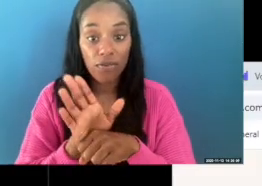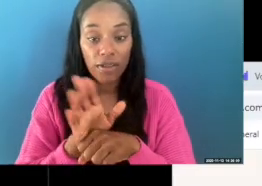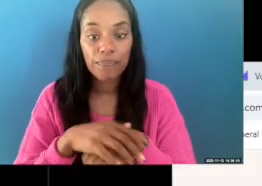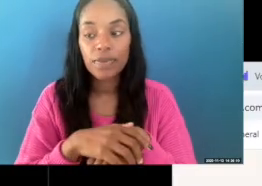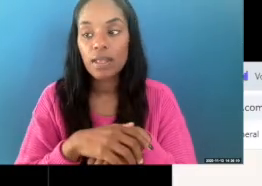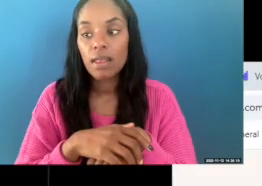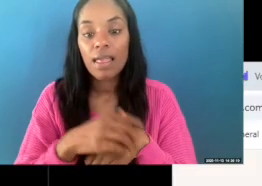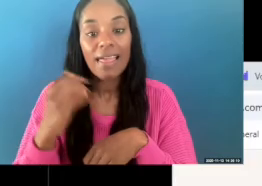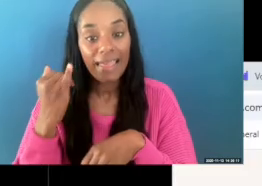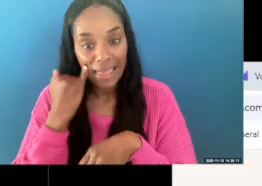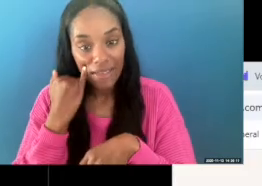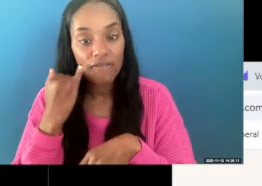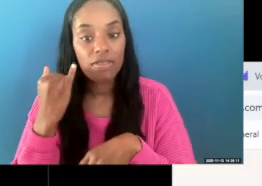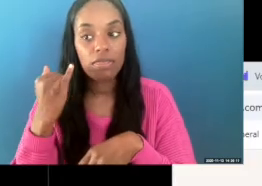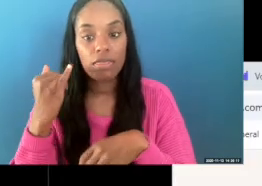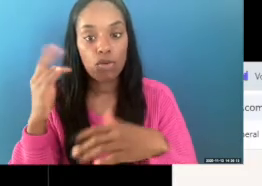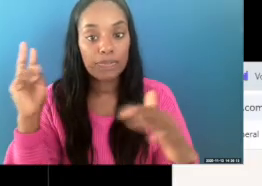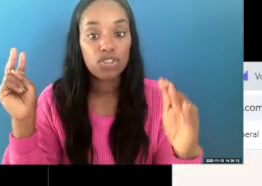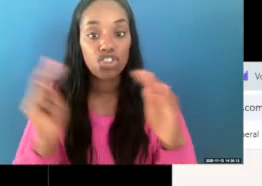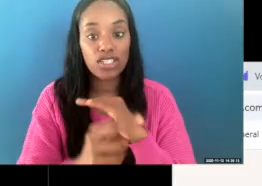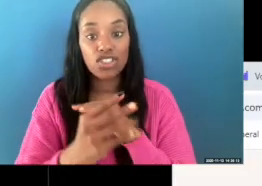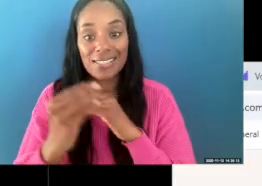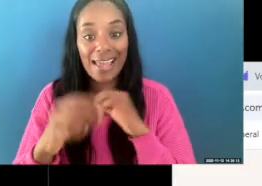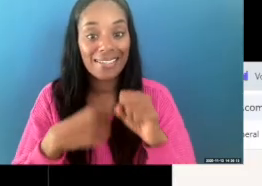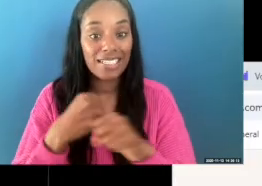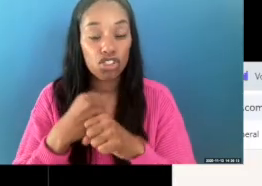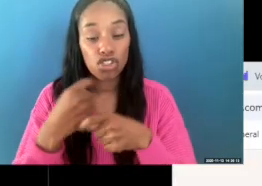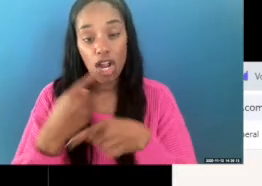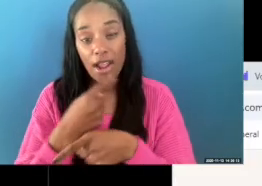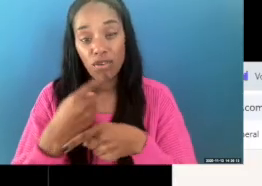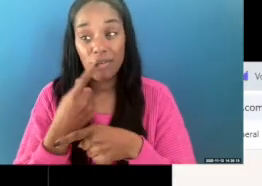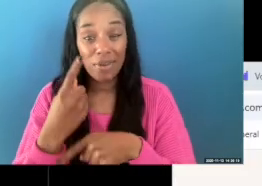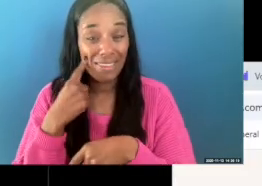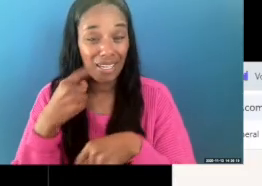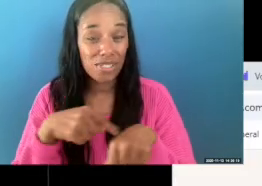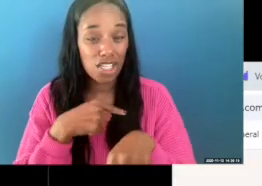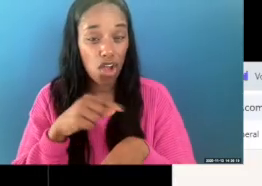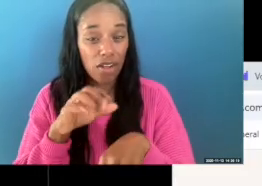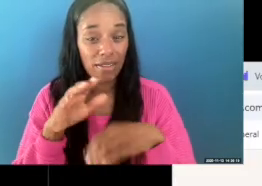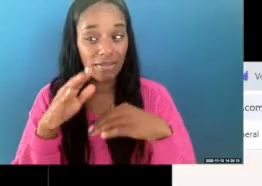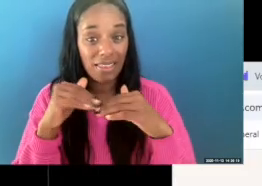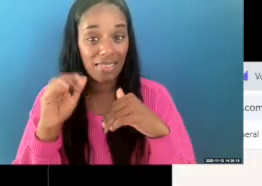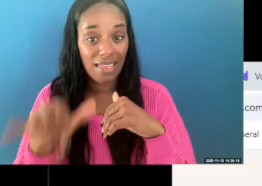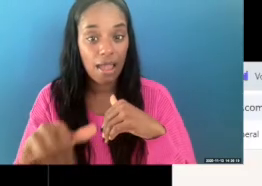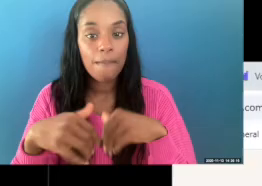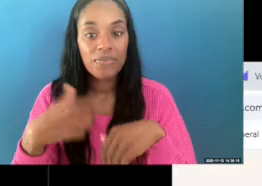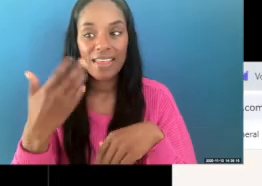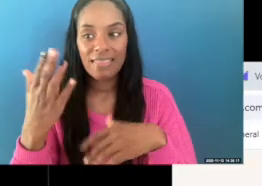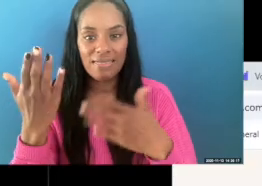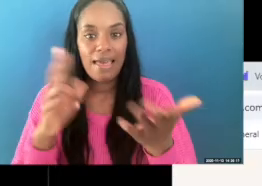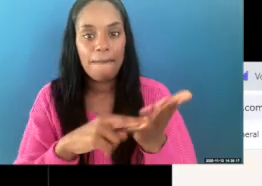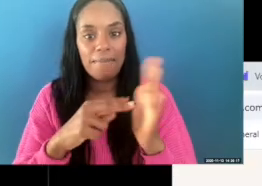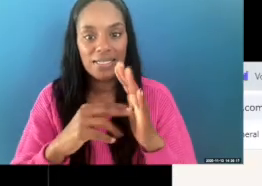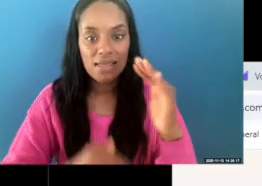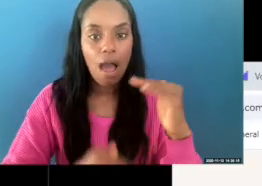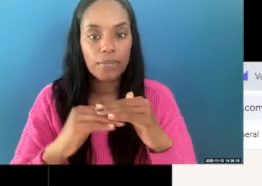before the Advanced Clean Fleets and Advanced Clean Truck regulations were promulgated during the rulemaking process. And that goes back before COVID.